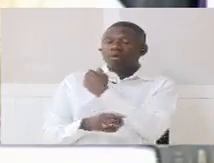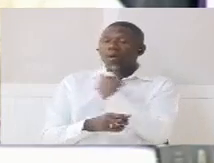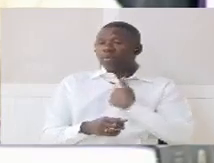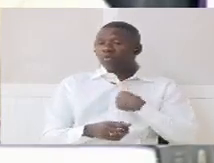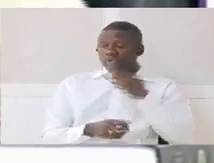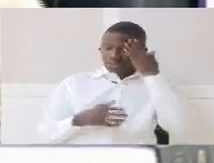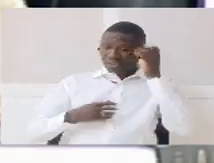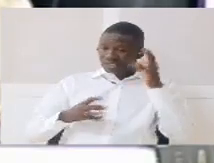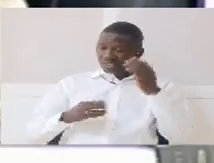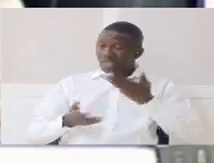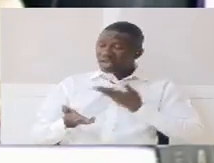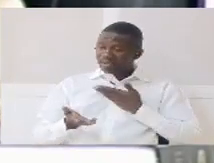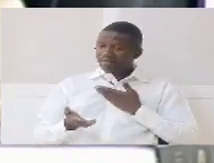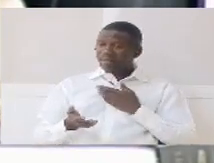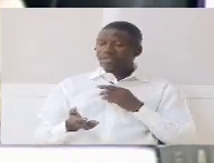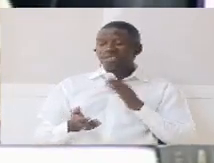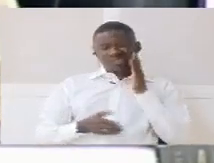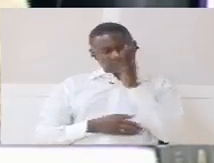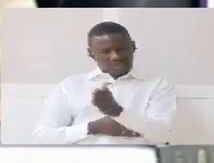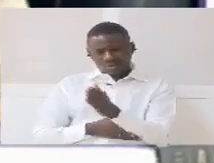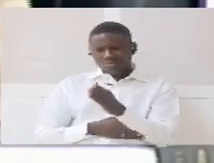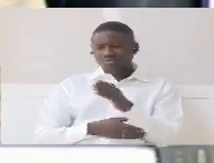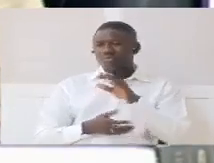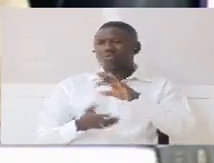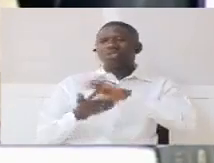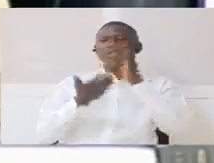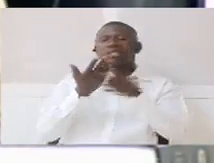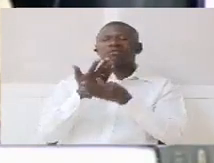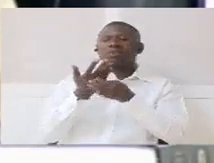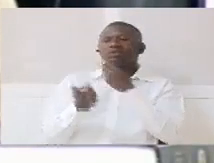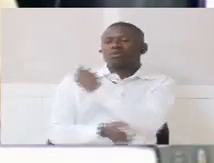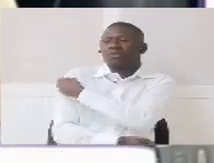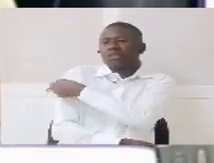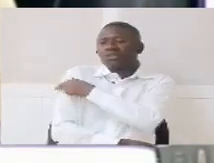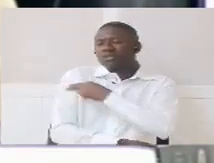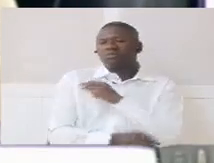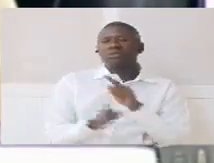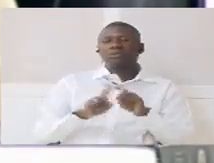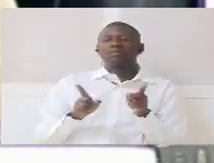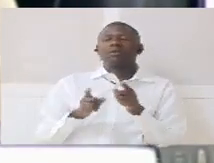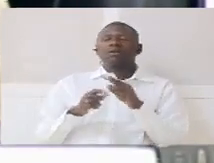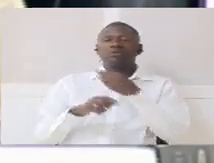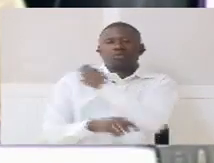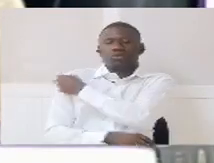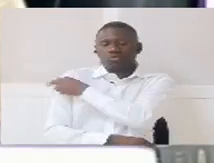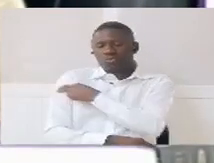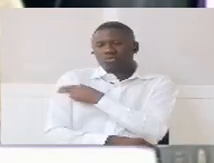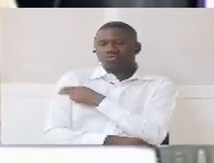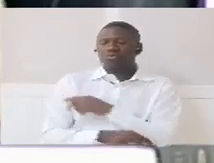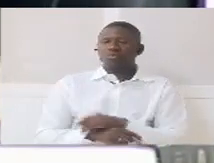tell anyone to refer, those should be referred. But na man refer boro man soroje man refer fana. But if they are not referred, when there is no medicine.